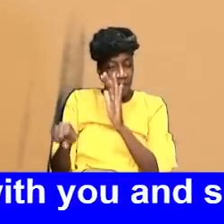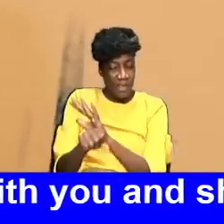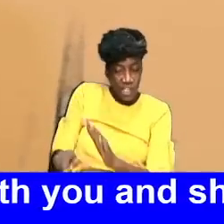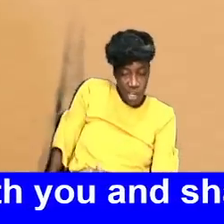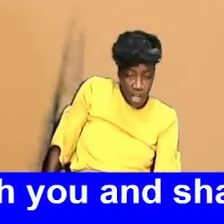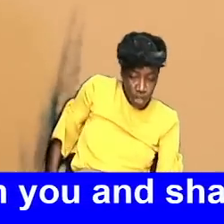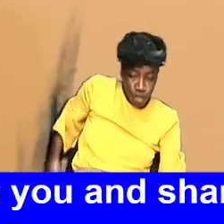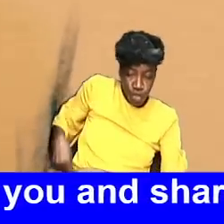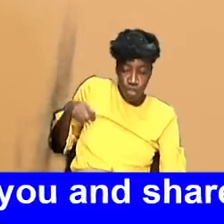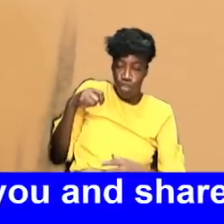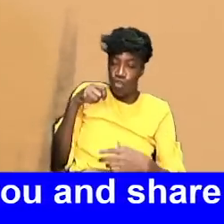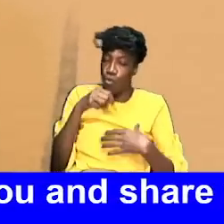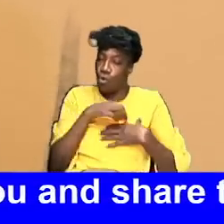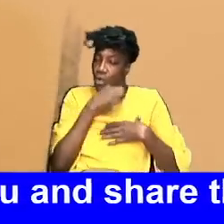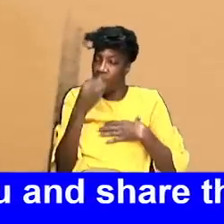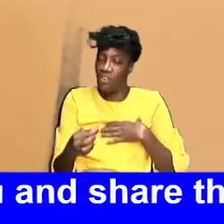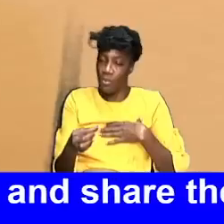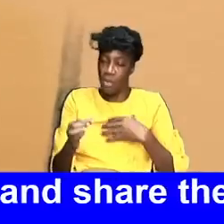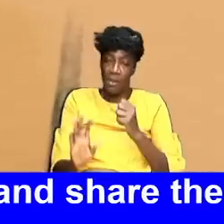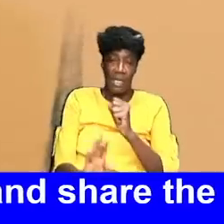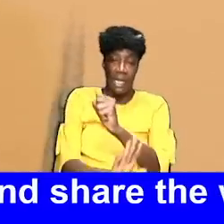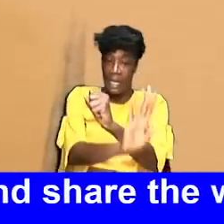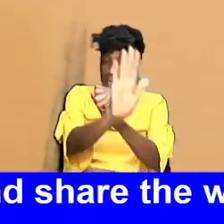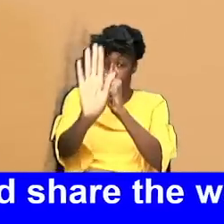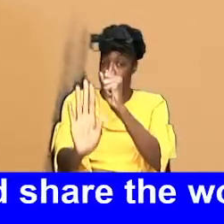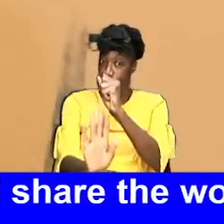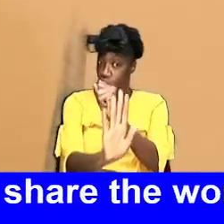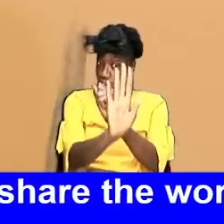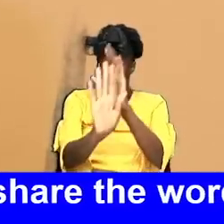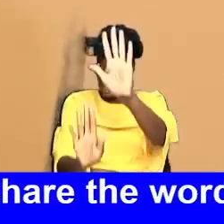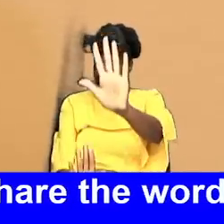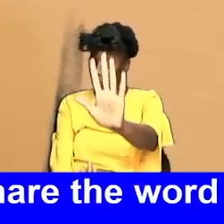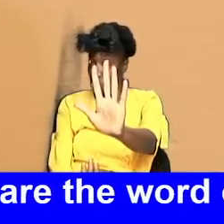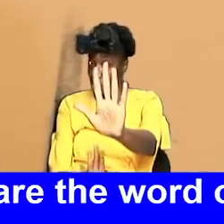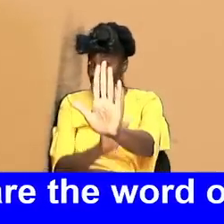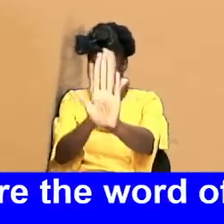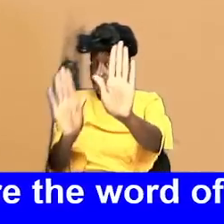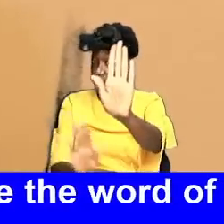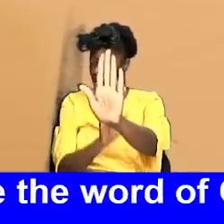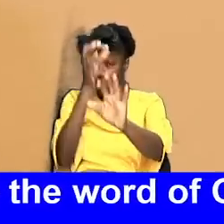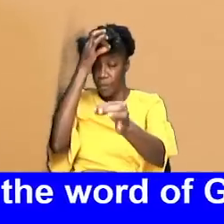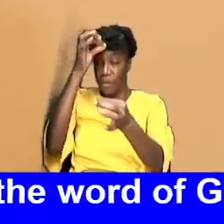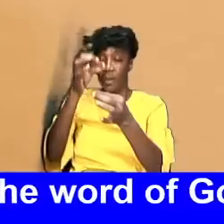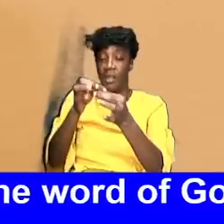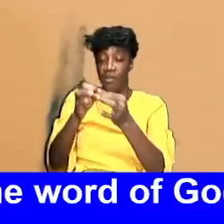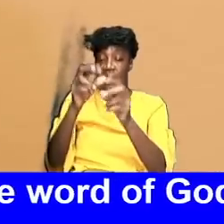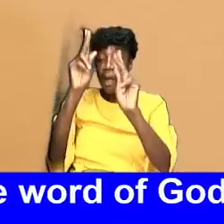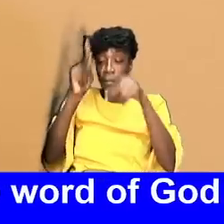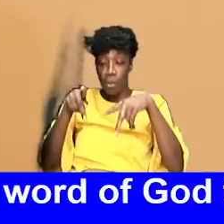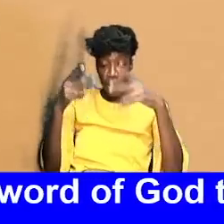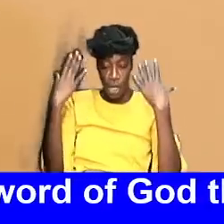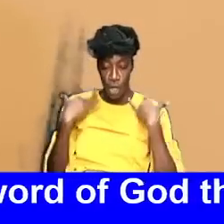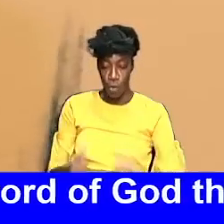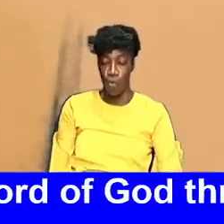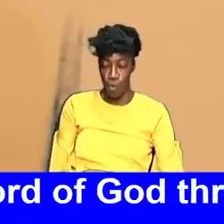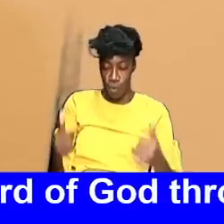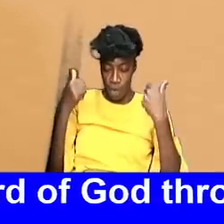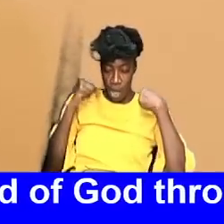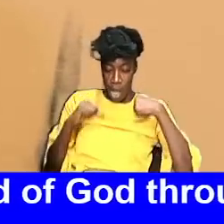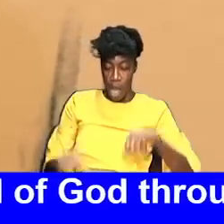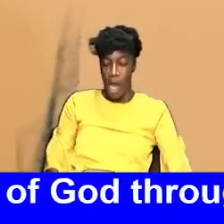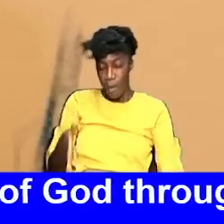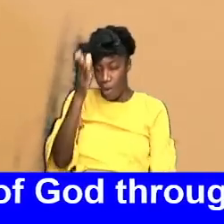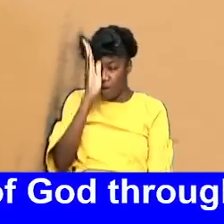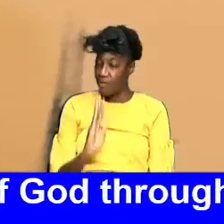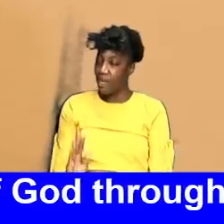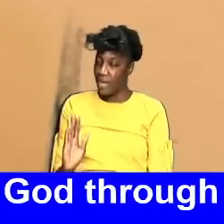of the Spirit and our shield of faith, praise God. Help us, Lord Jesus, to put on the whole armor of God, that in the end, God, we